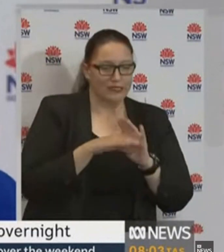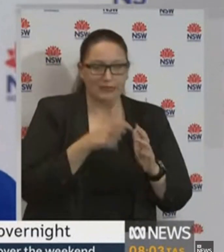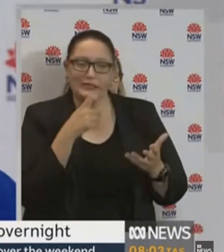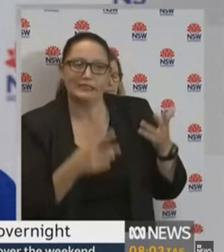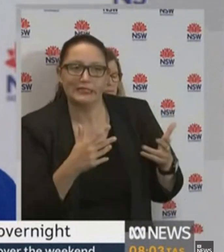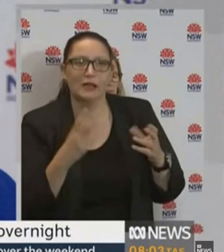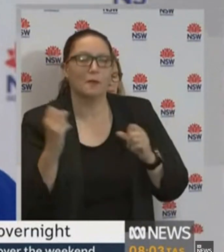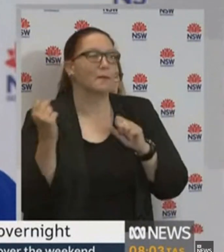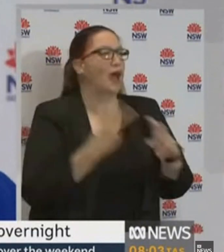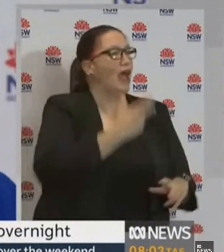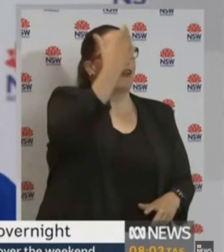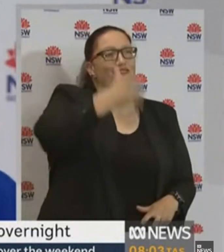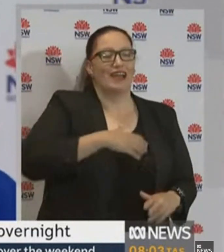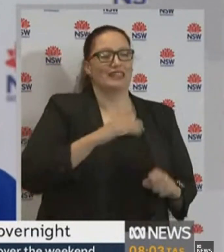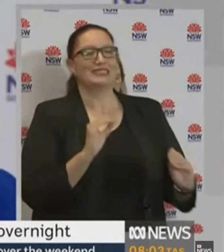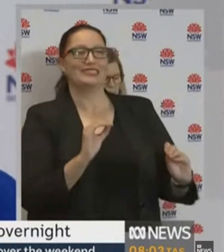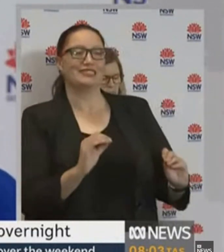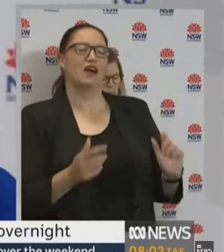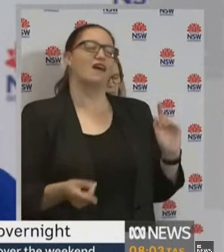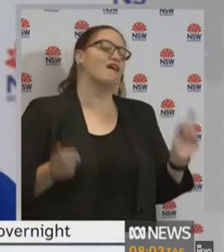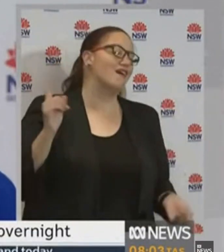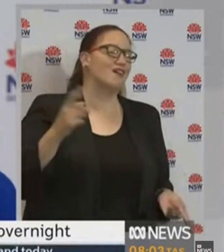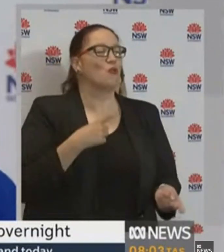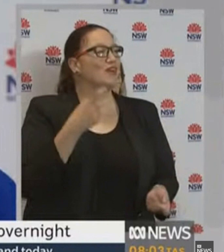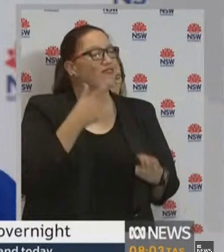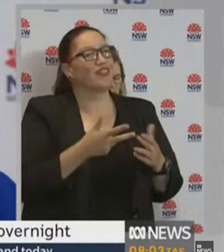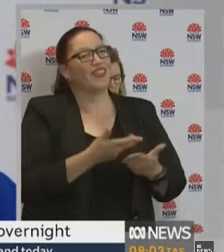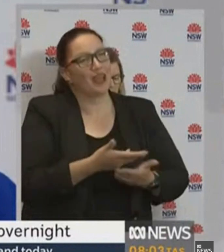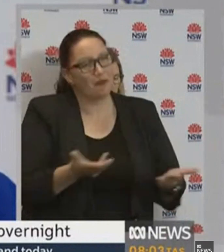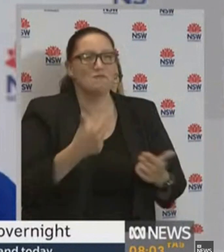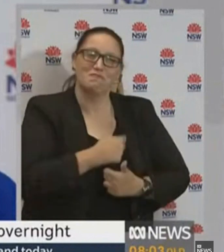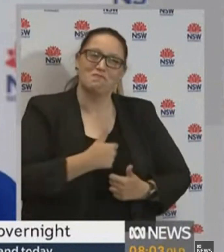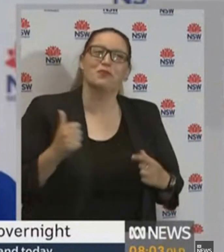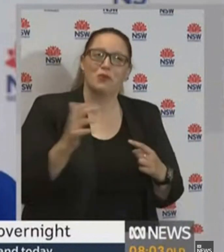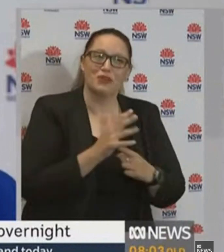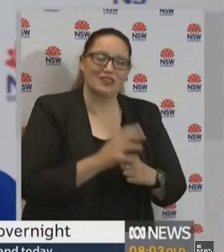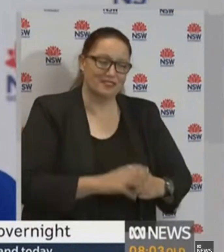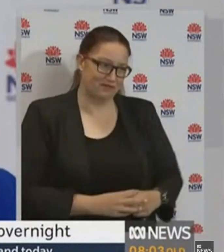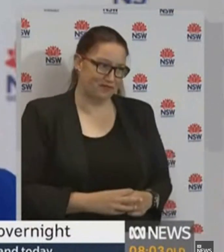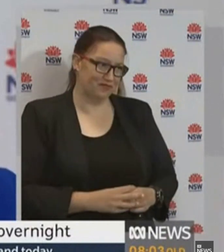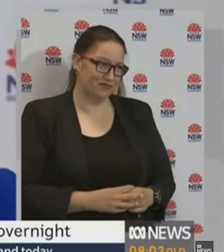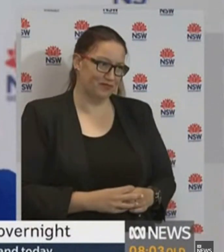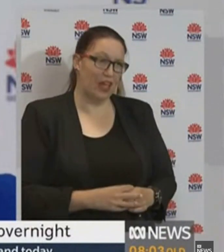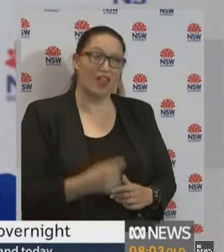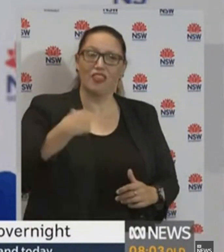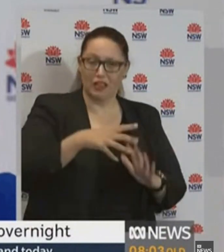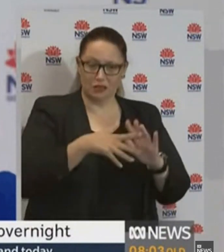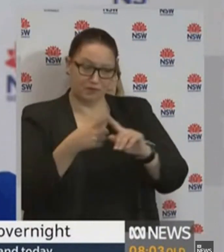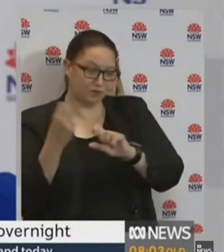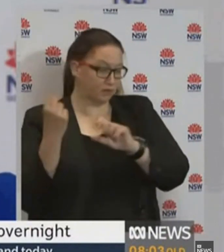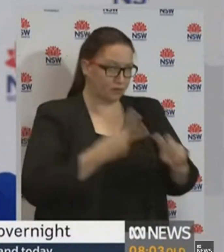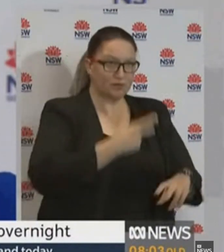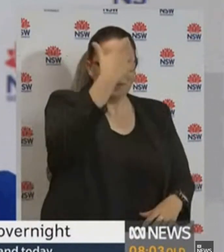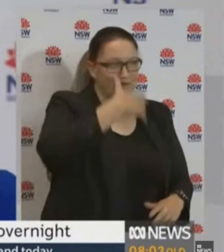will go back for one day a week this week and next week, I'm pleased to say that as far as Year 12 is concerned, on average in our